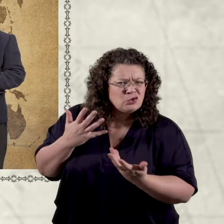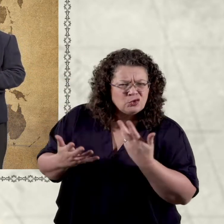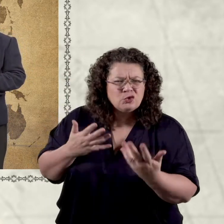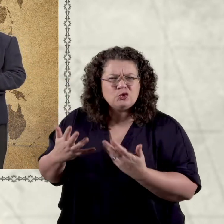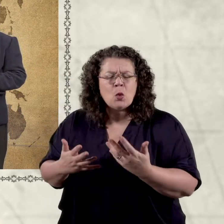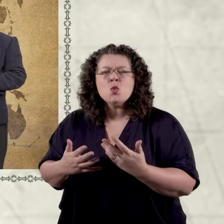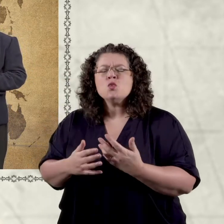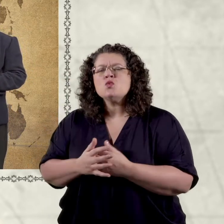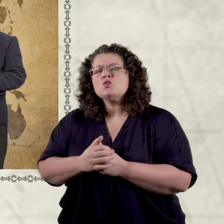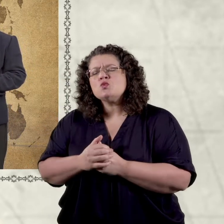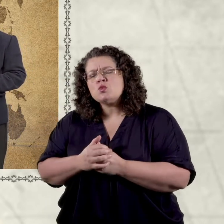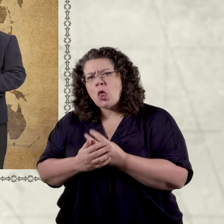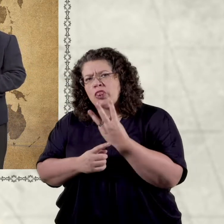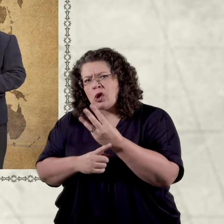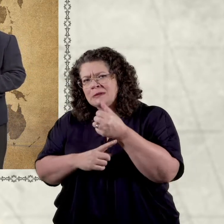cost?